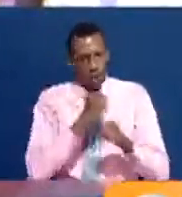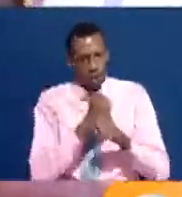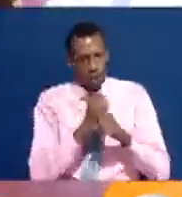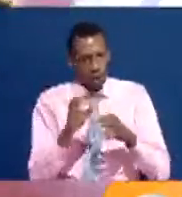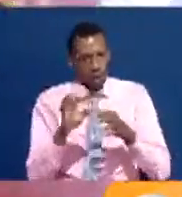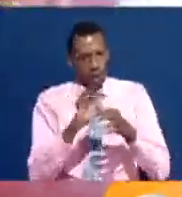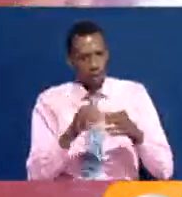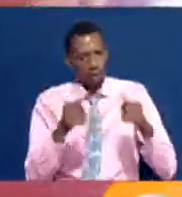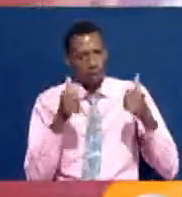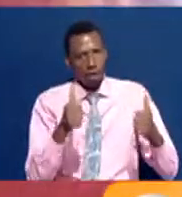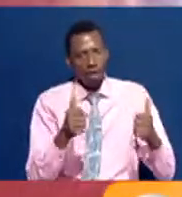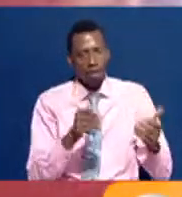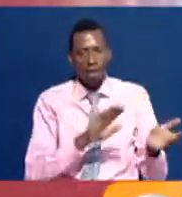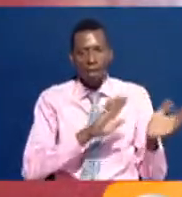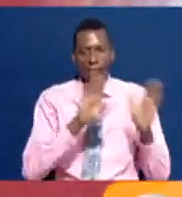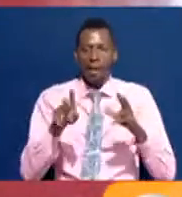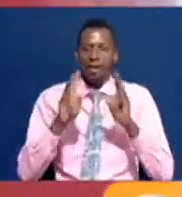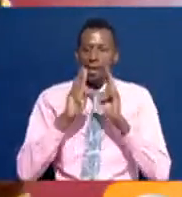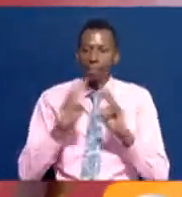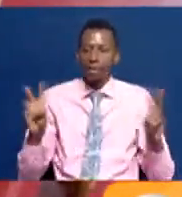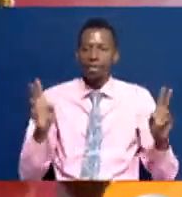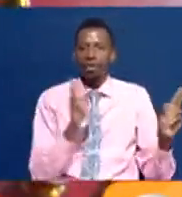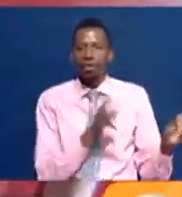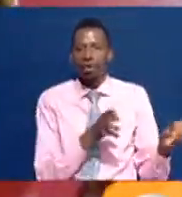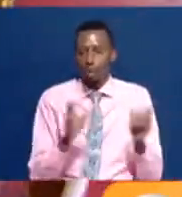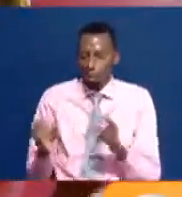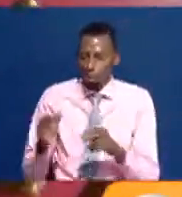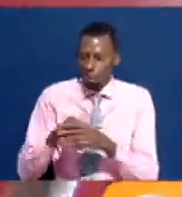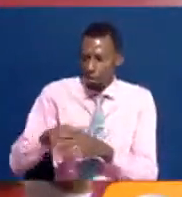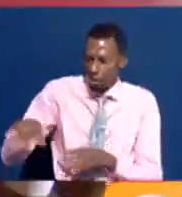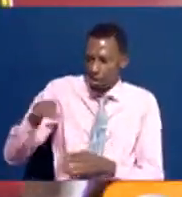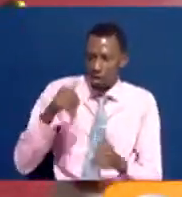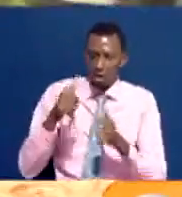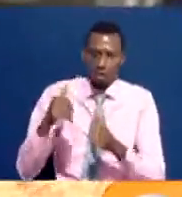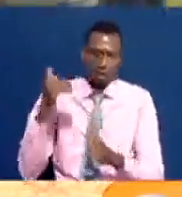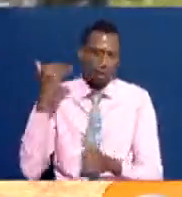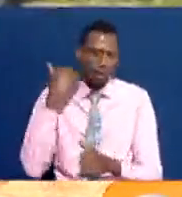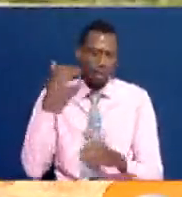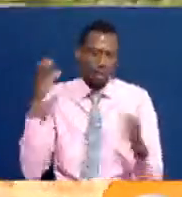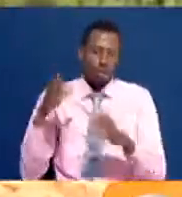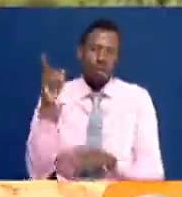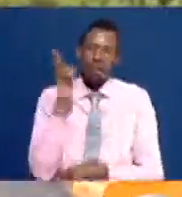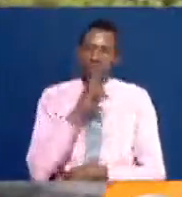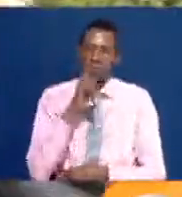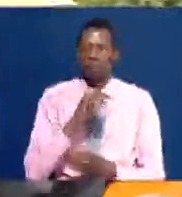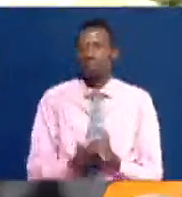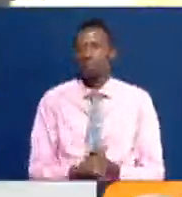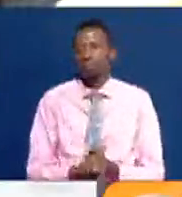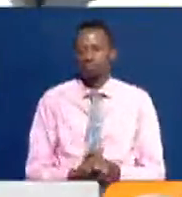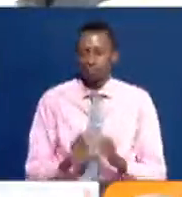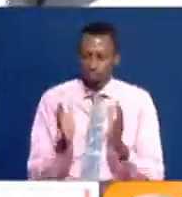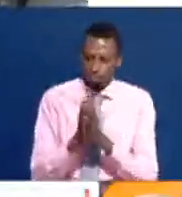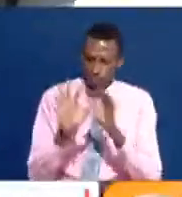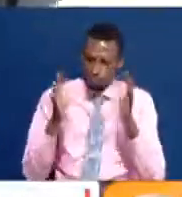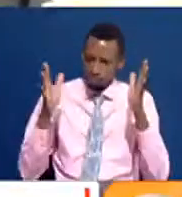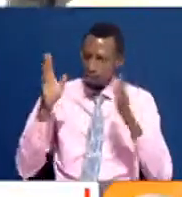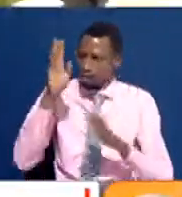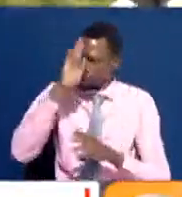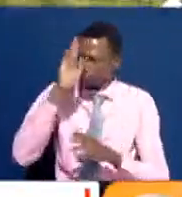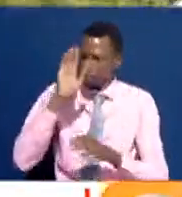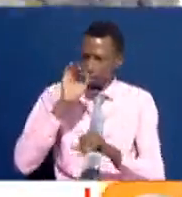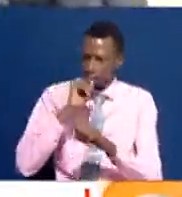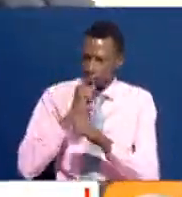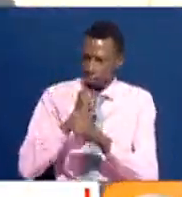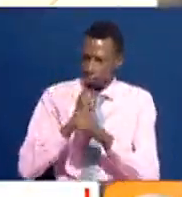operation to bring back normalcy in the red zones hit hard by the criminals. Hongera sana kwa askari kwa kazi nzuri